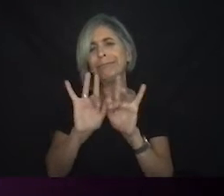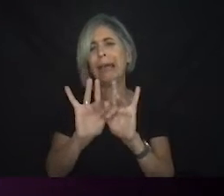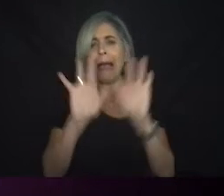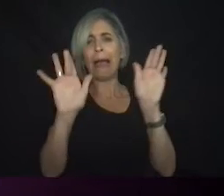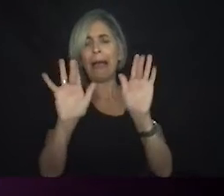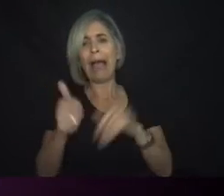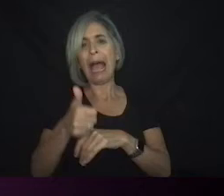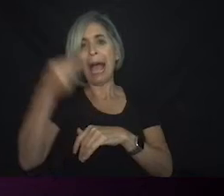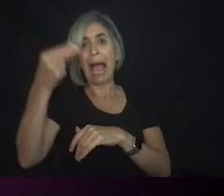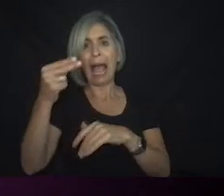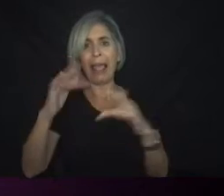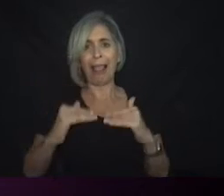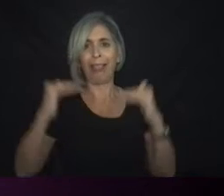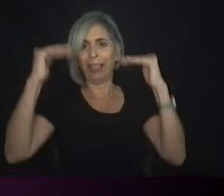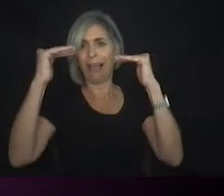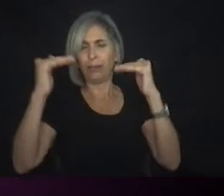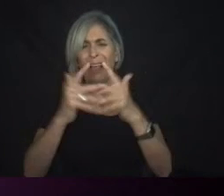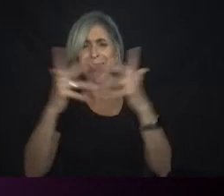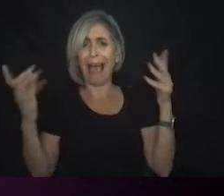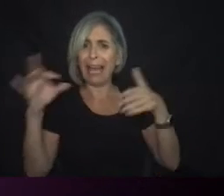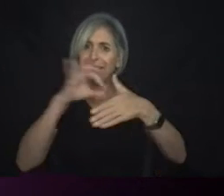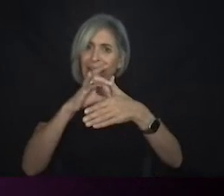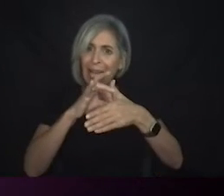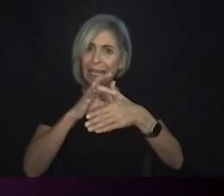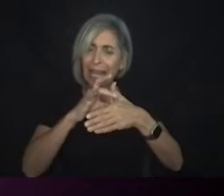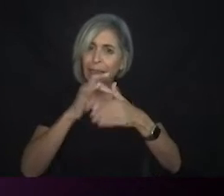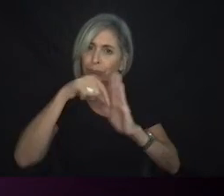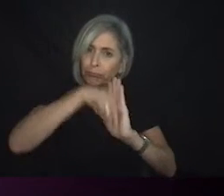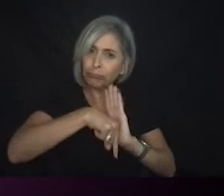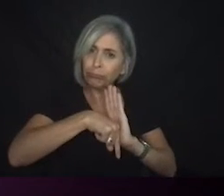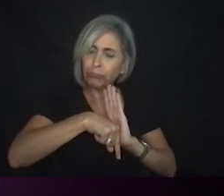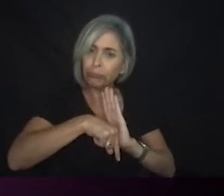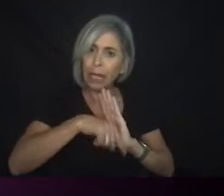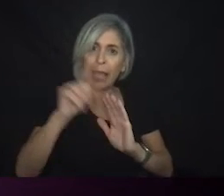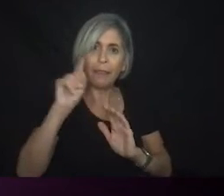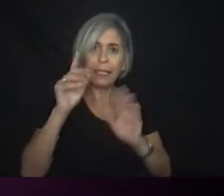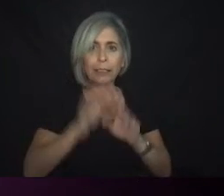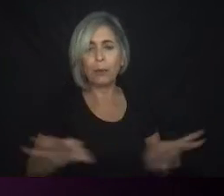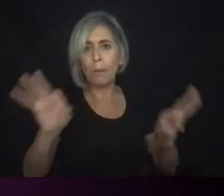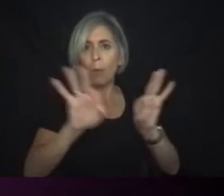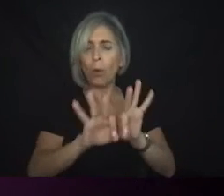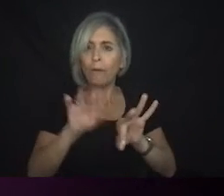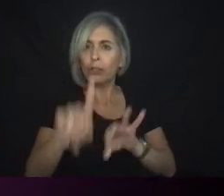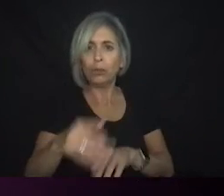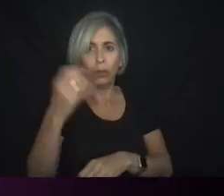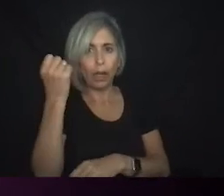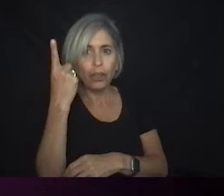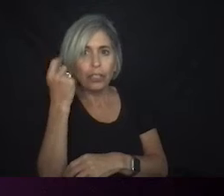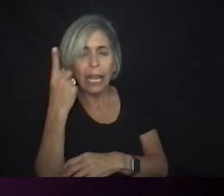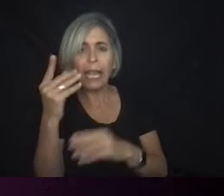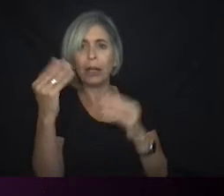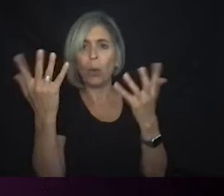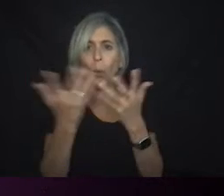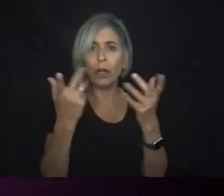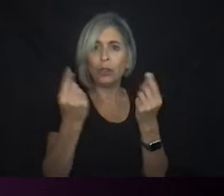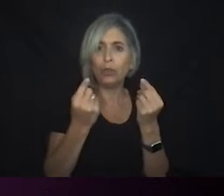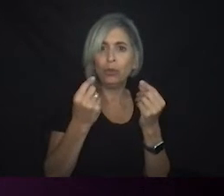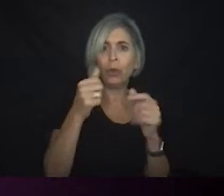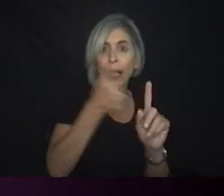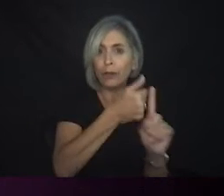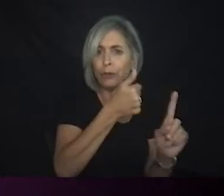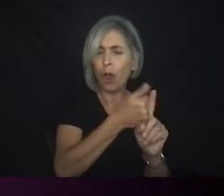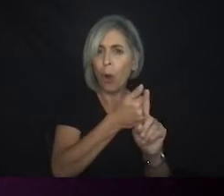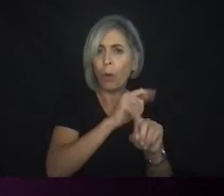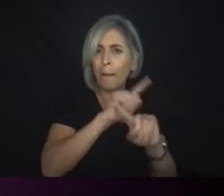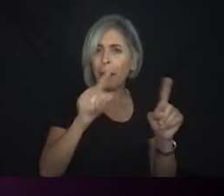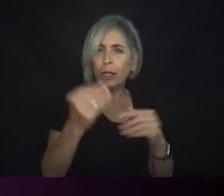lot of content to cover. And I think it's more important for you guys to walk away with a breadth of knowledge that you can then explore more on your own, but at